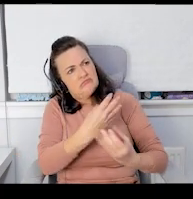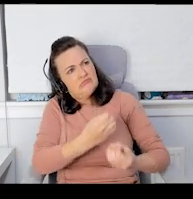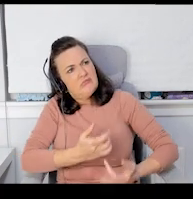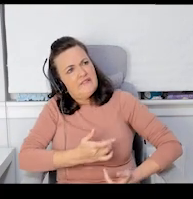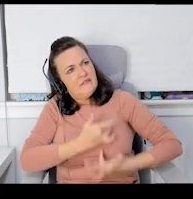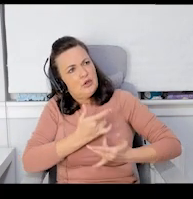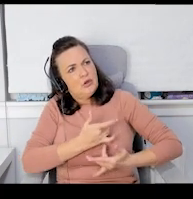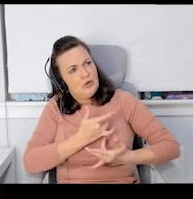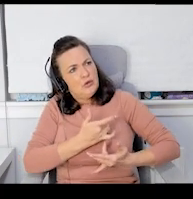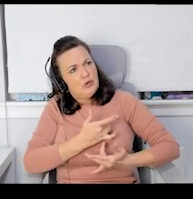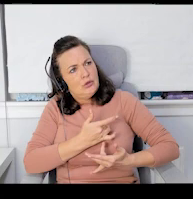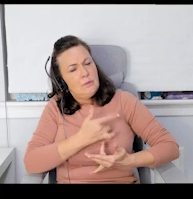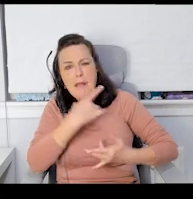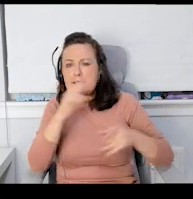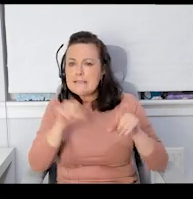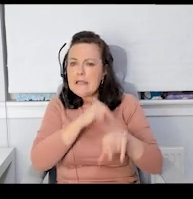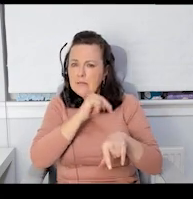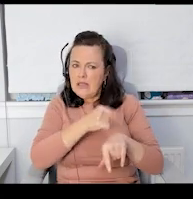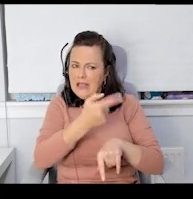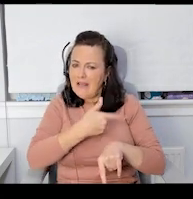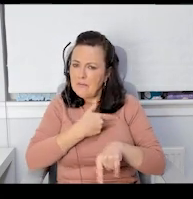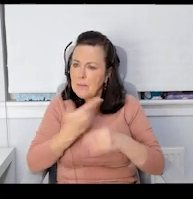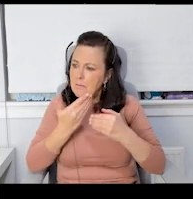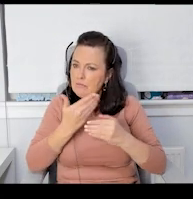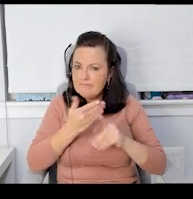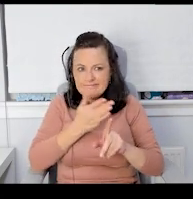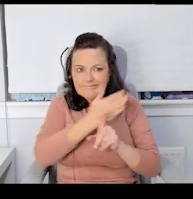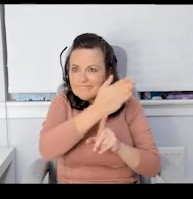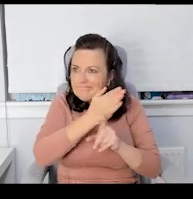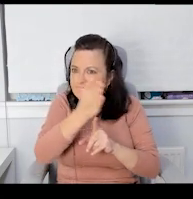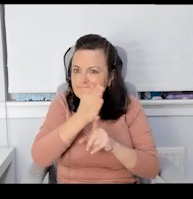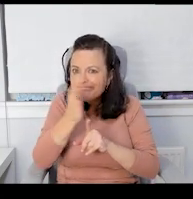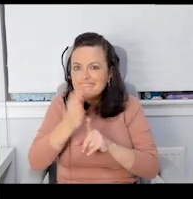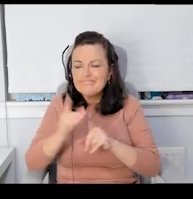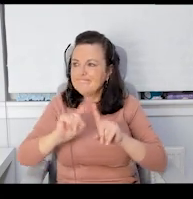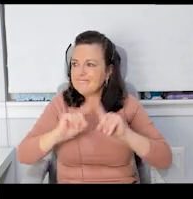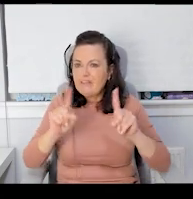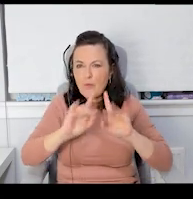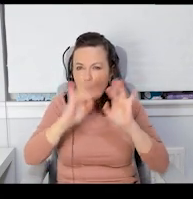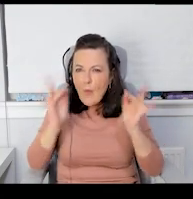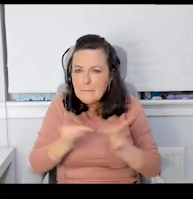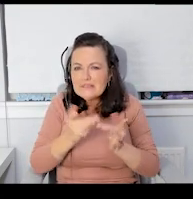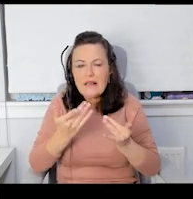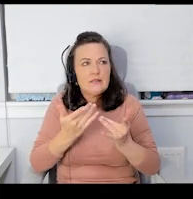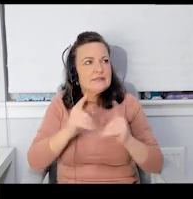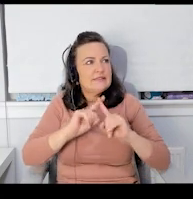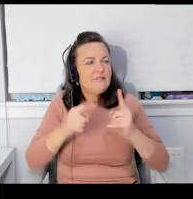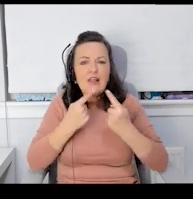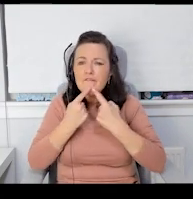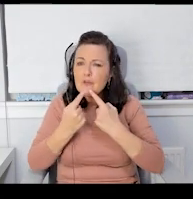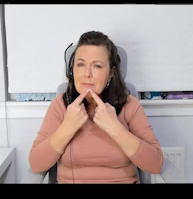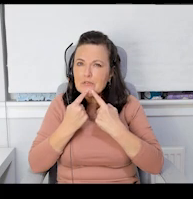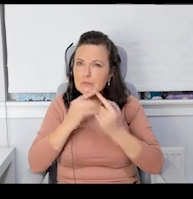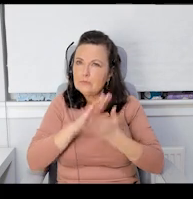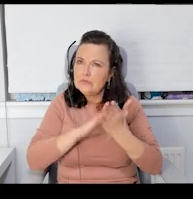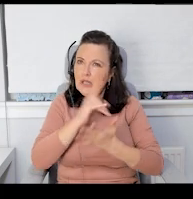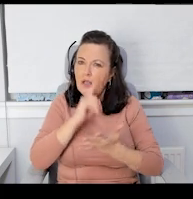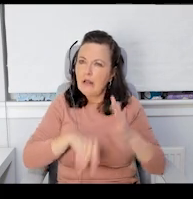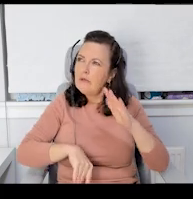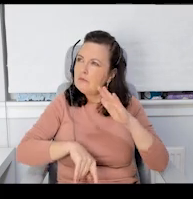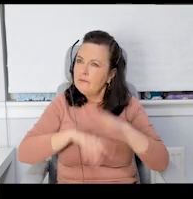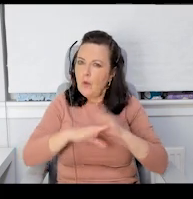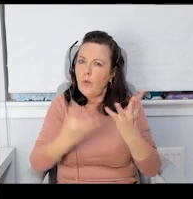opinion, but also gave me the resources to make my own informed opinion about it. So links to websites and other, and my parents were,